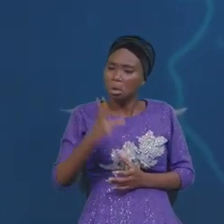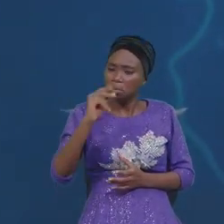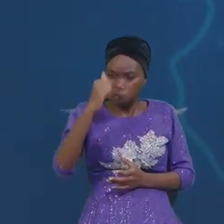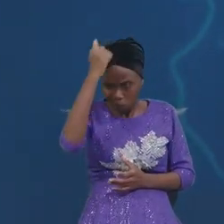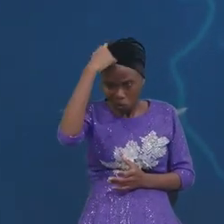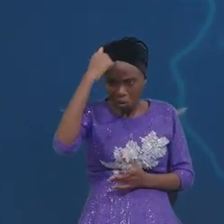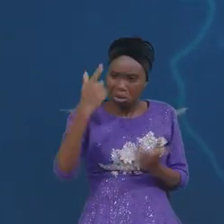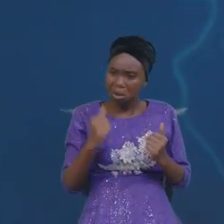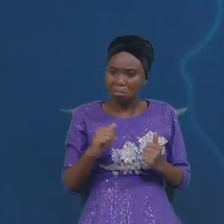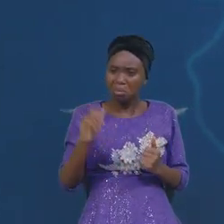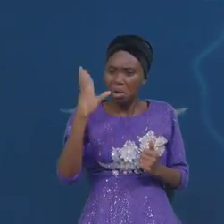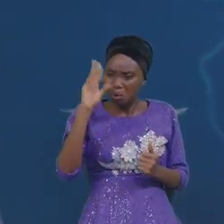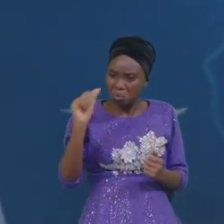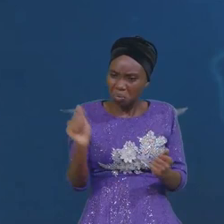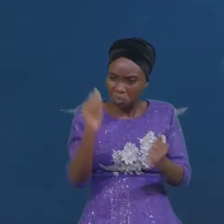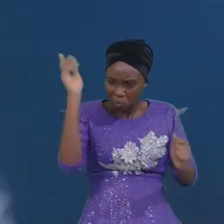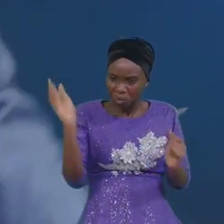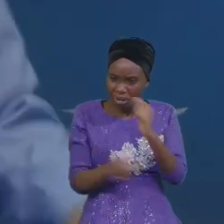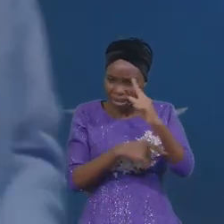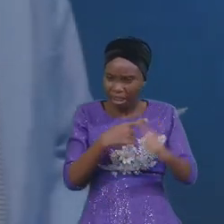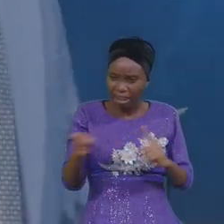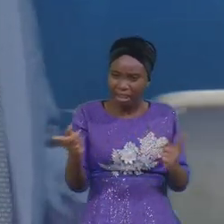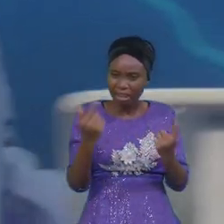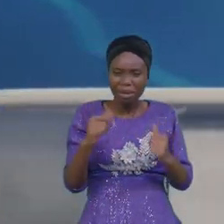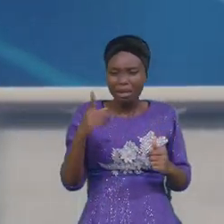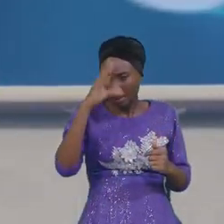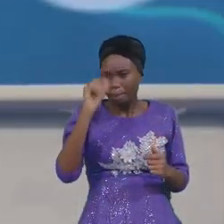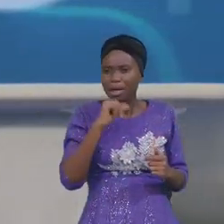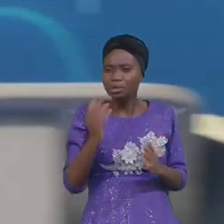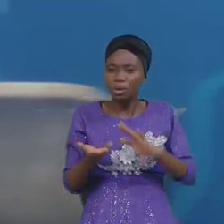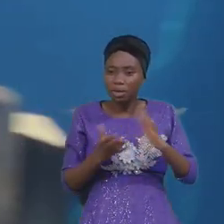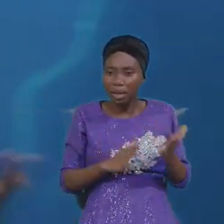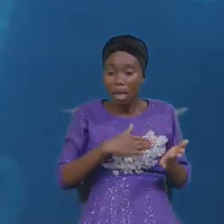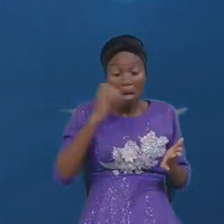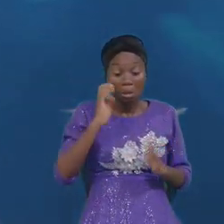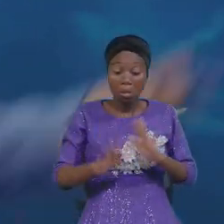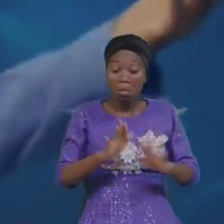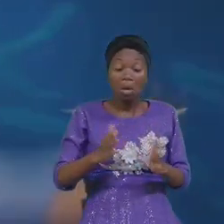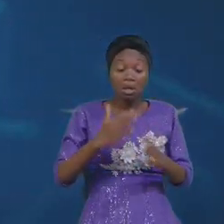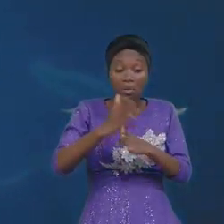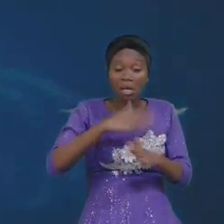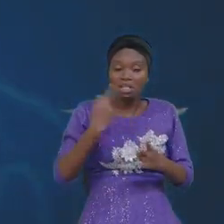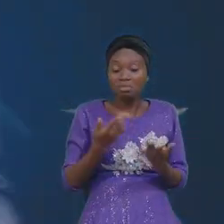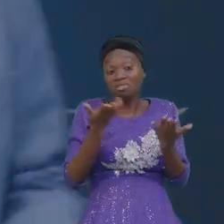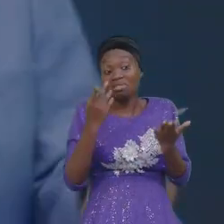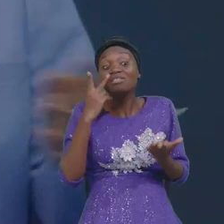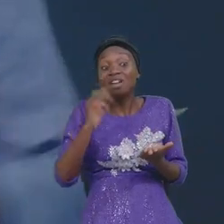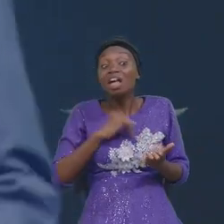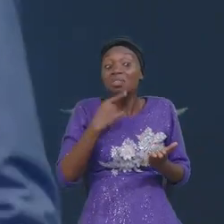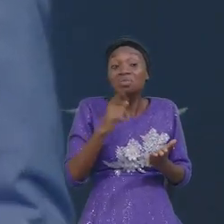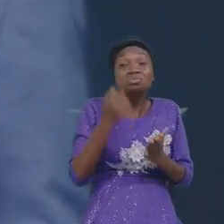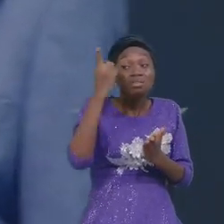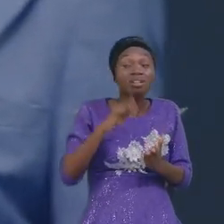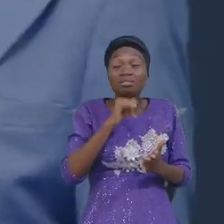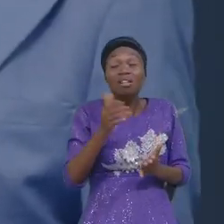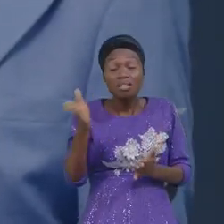no striking came, and the man did not die. And he walked away and said, you see, I told you, God is not there. Because if